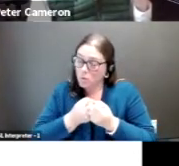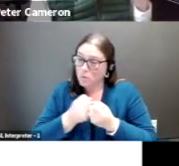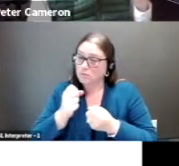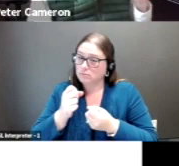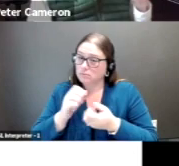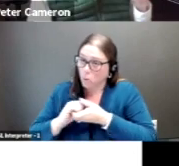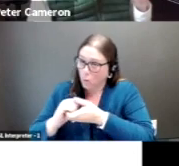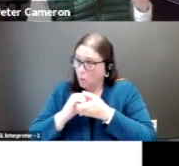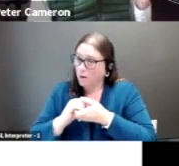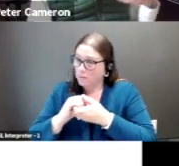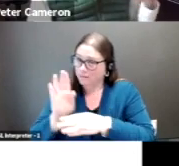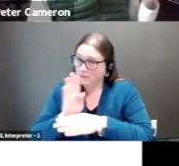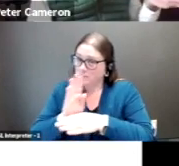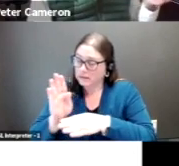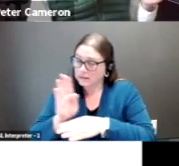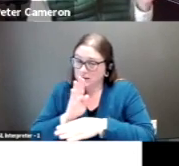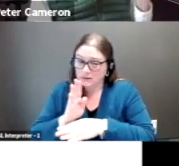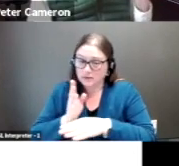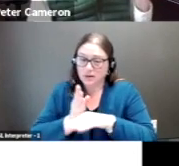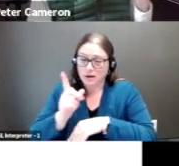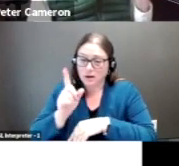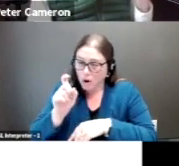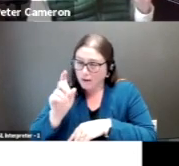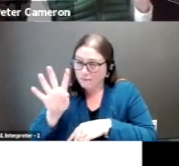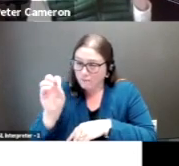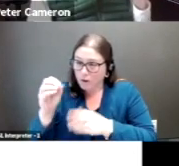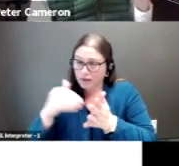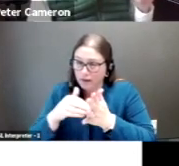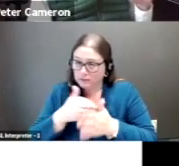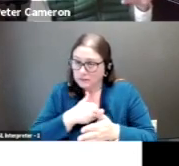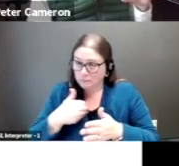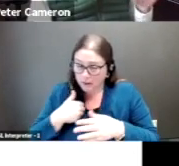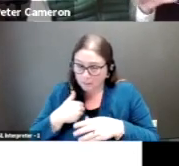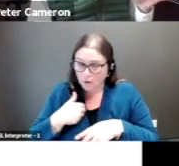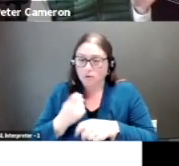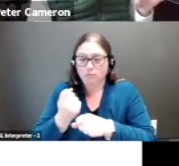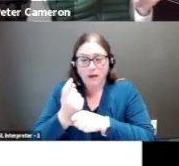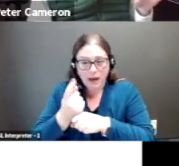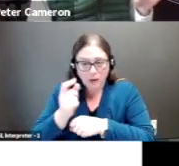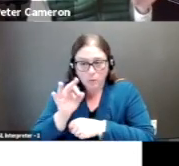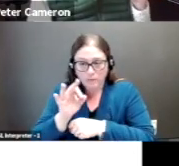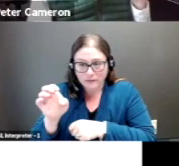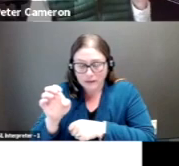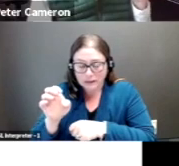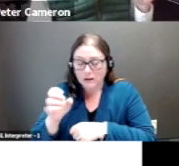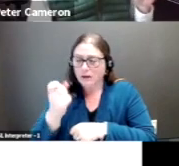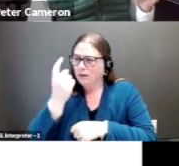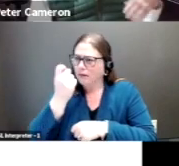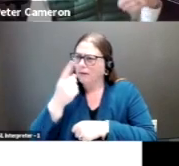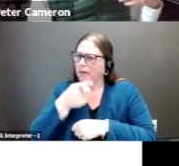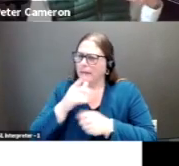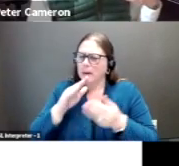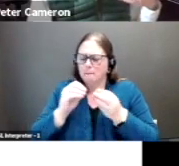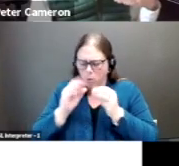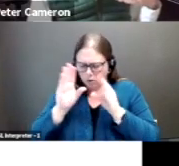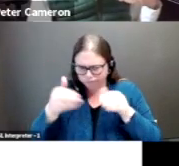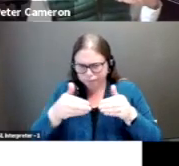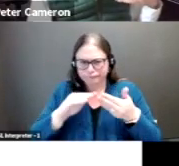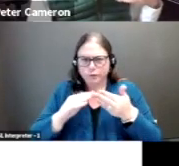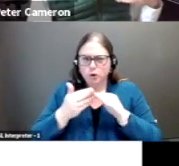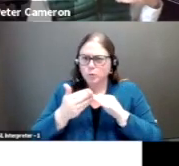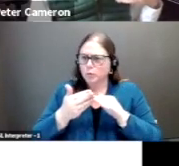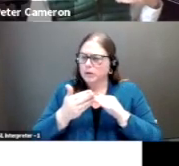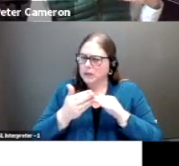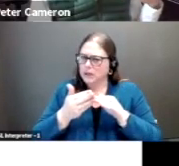140,000 members and they pay an annual membership fee. And because they are more community oriented, they actually do a lot